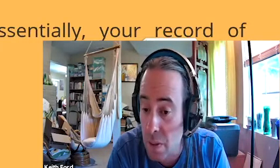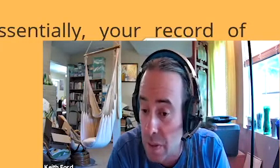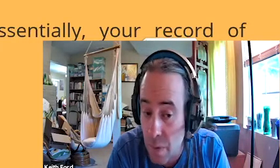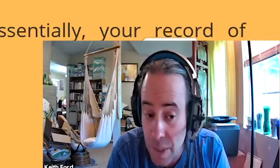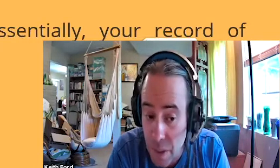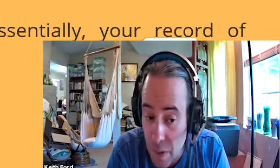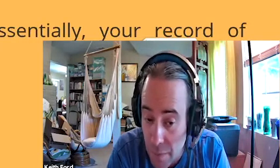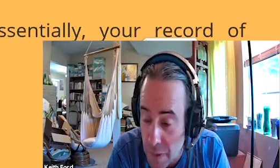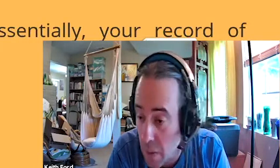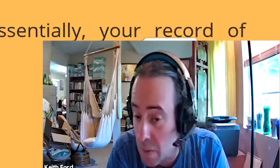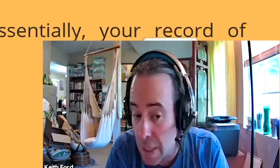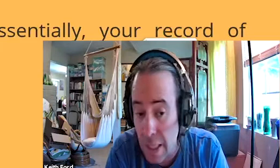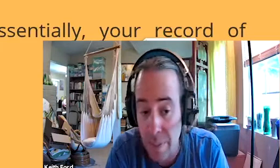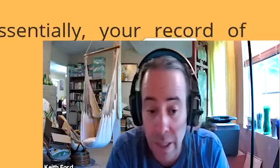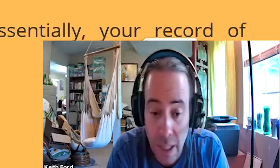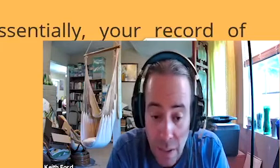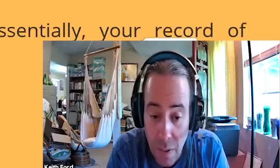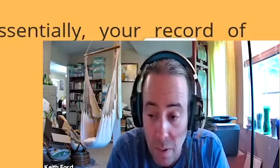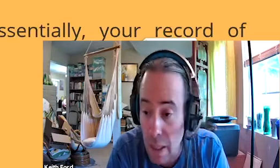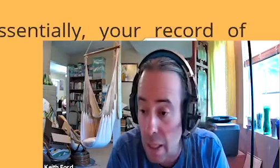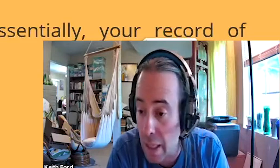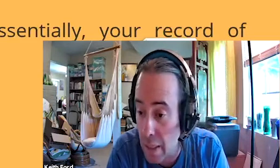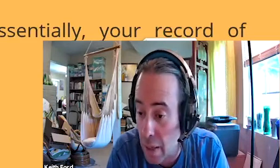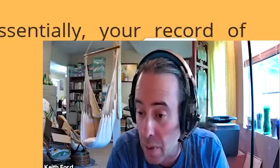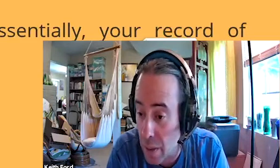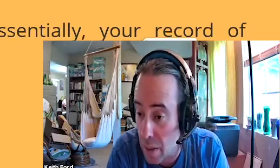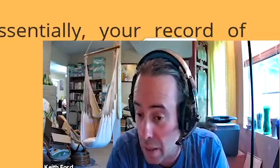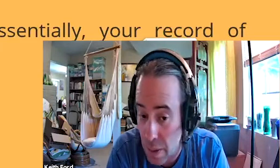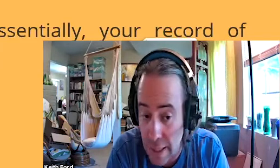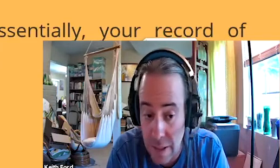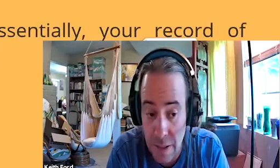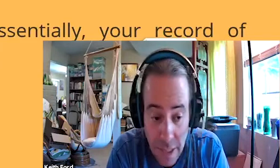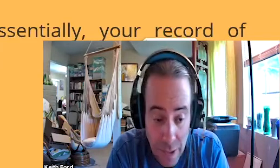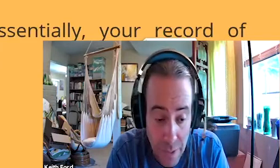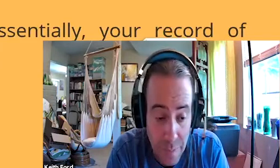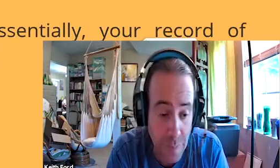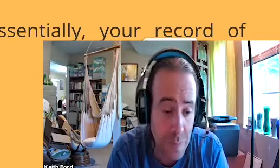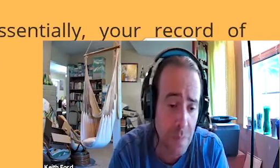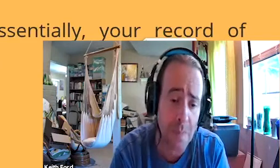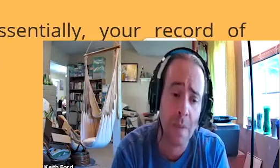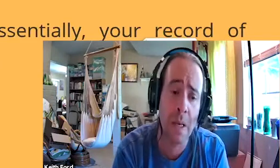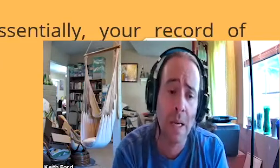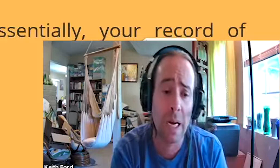This includes information on office hours, the academic calendar, and how you get your classes assigned to you.